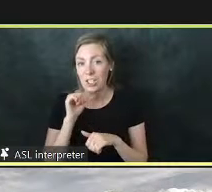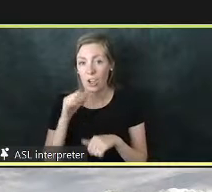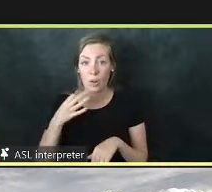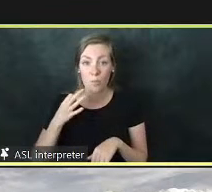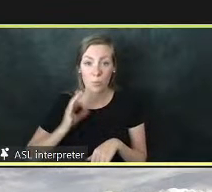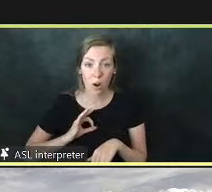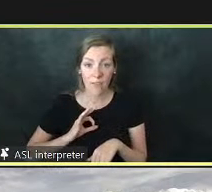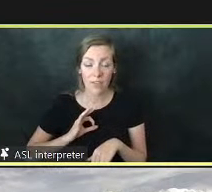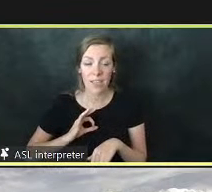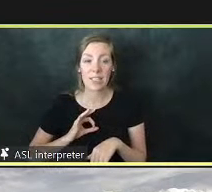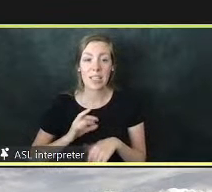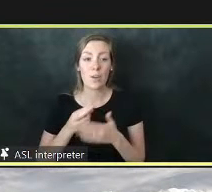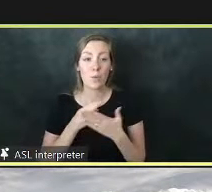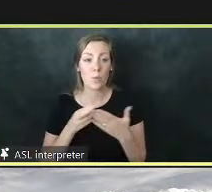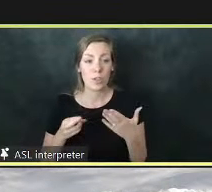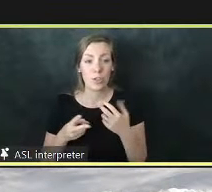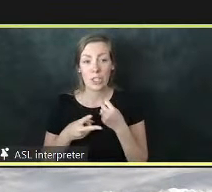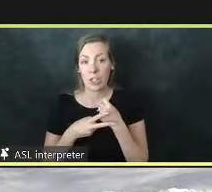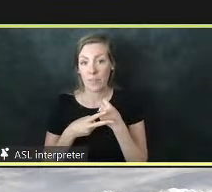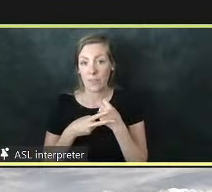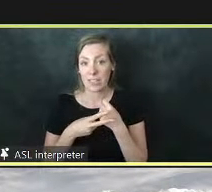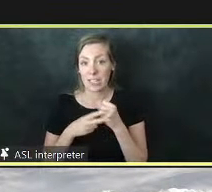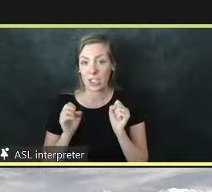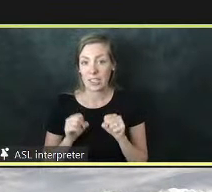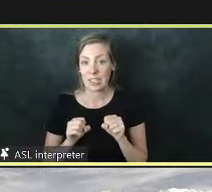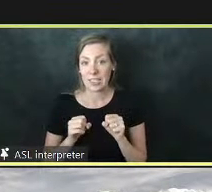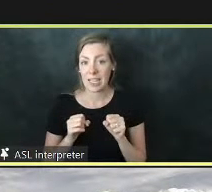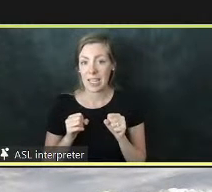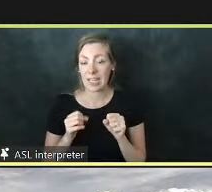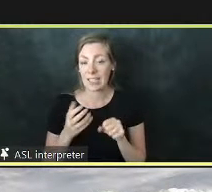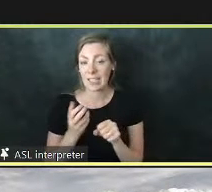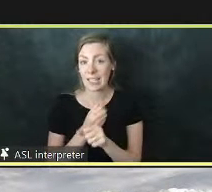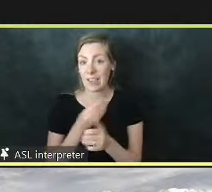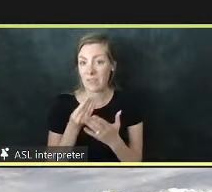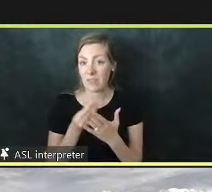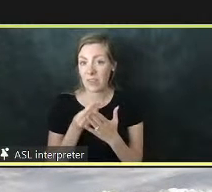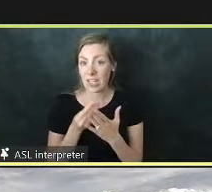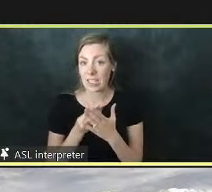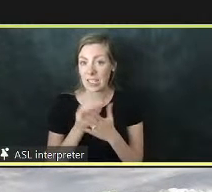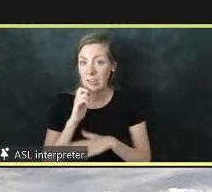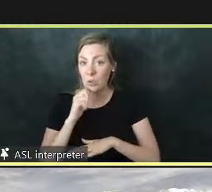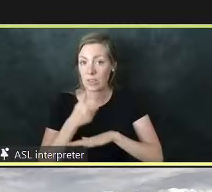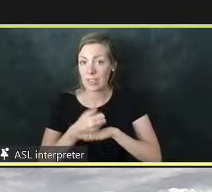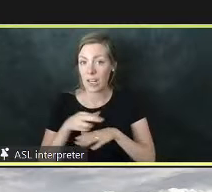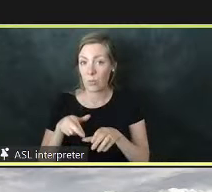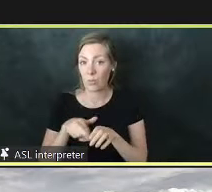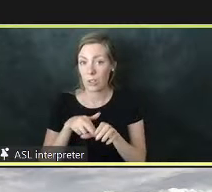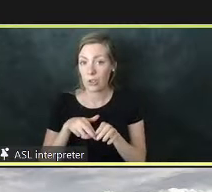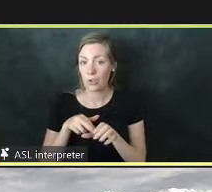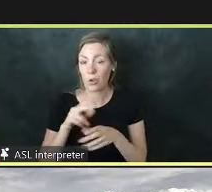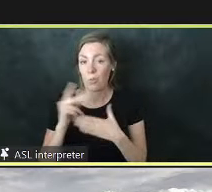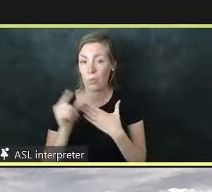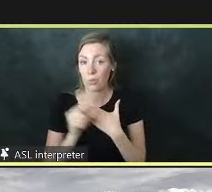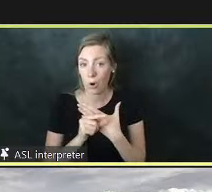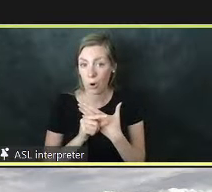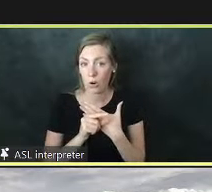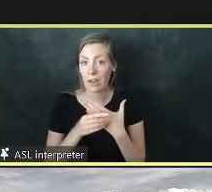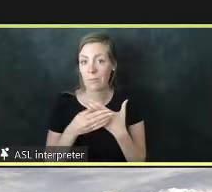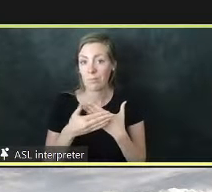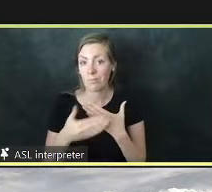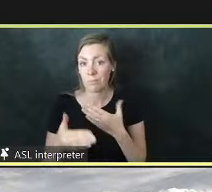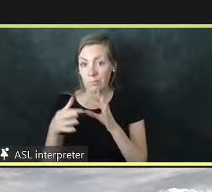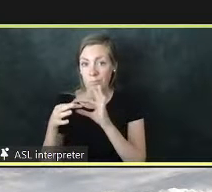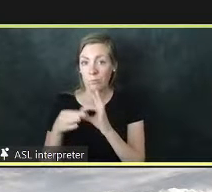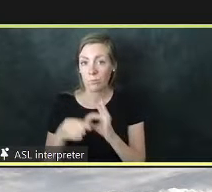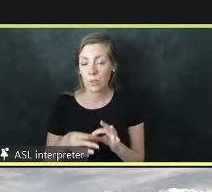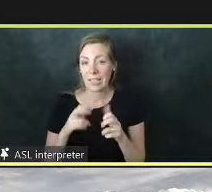resource son conservation elegibles, ya están districts lucrativos, that seek funding que to pueden buscar implement dinero para programs implementar that address programas que drought-related or tengan